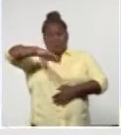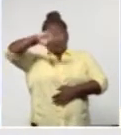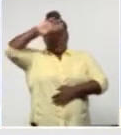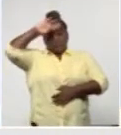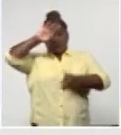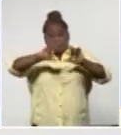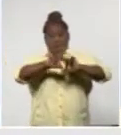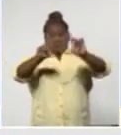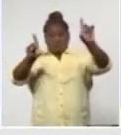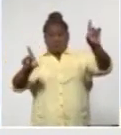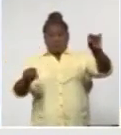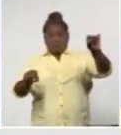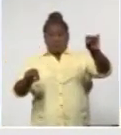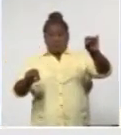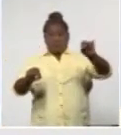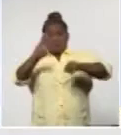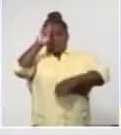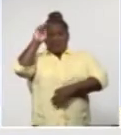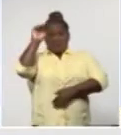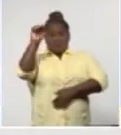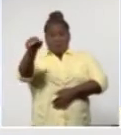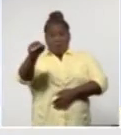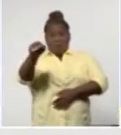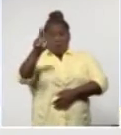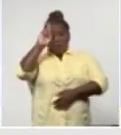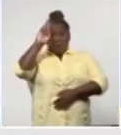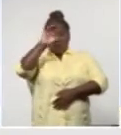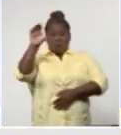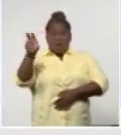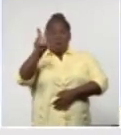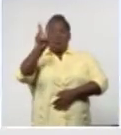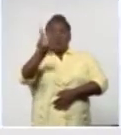television. Cuba has today